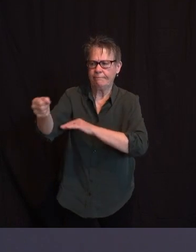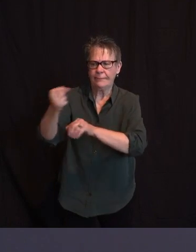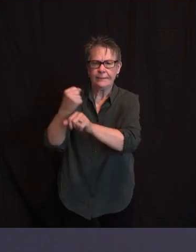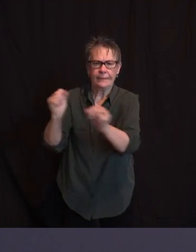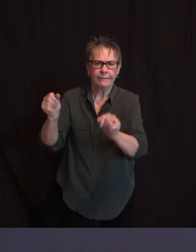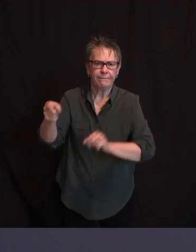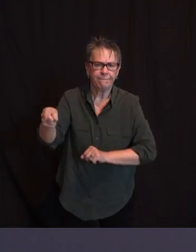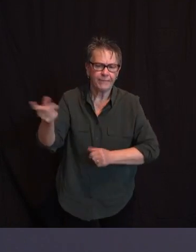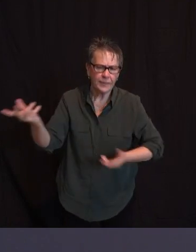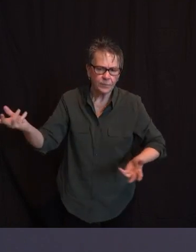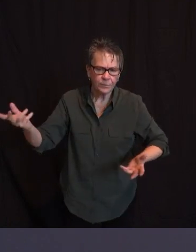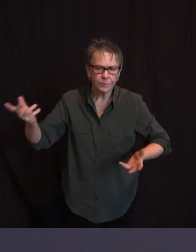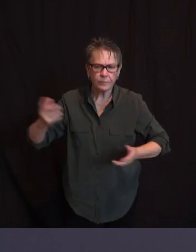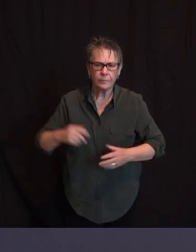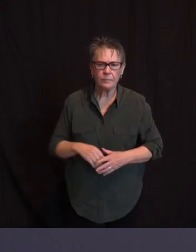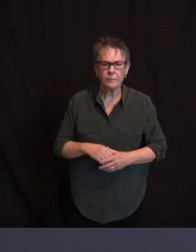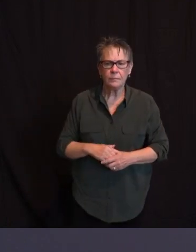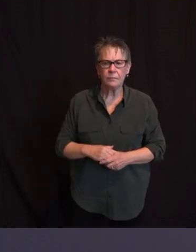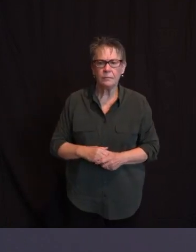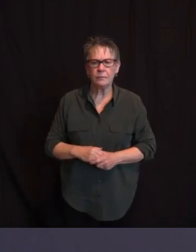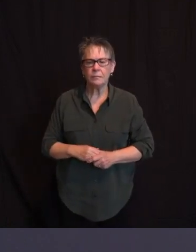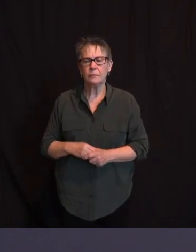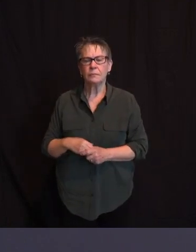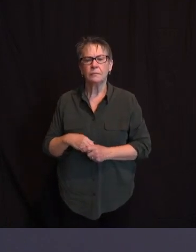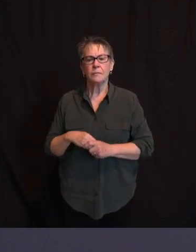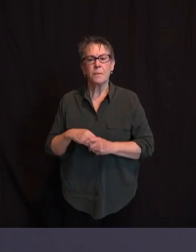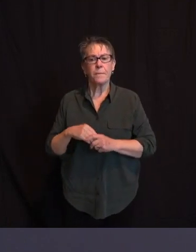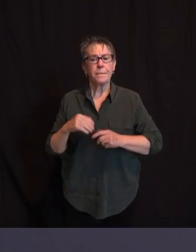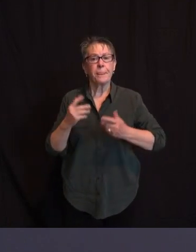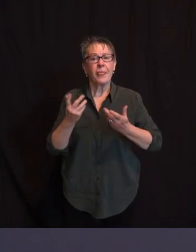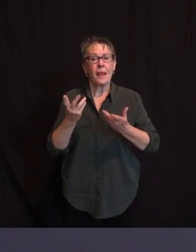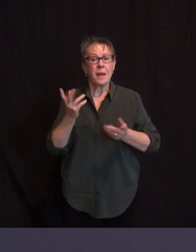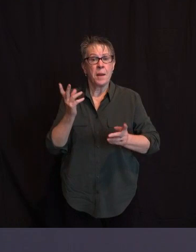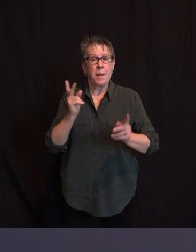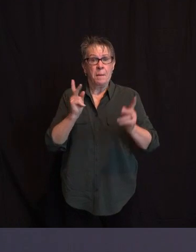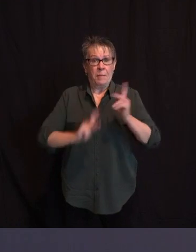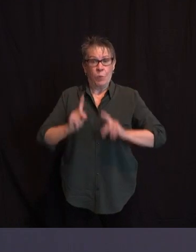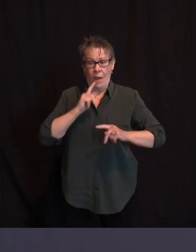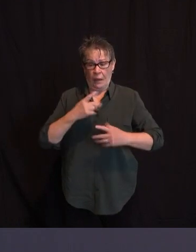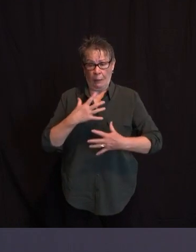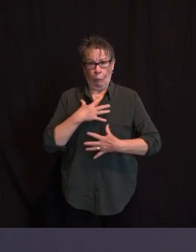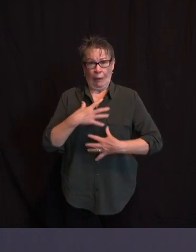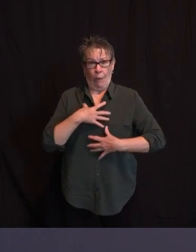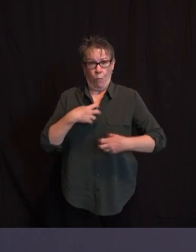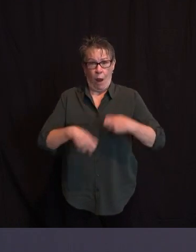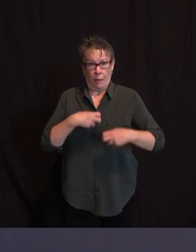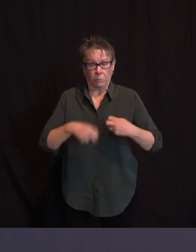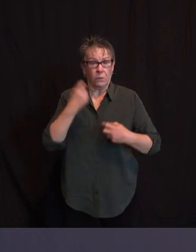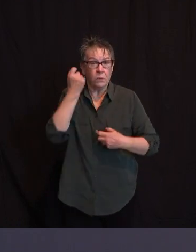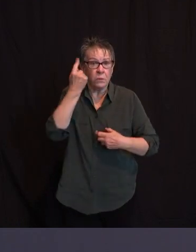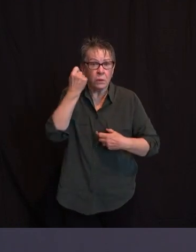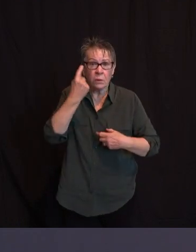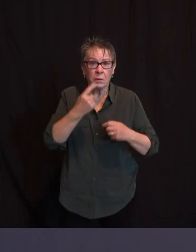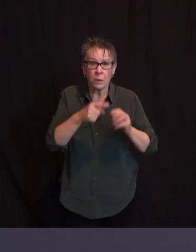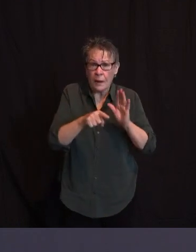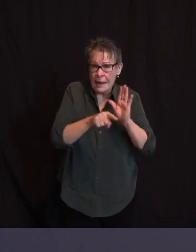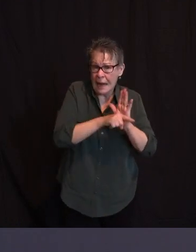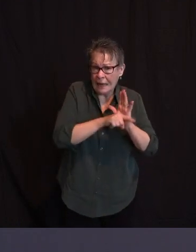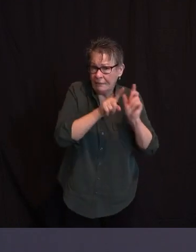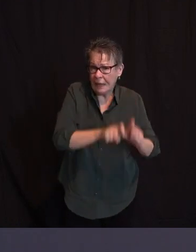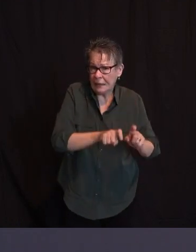symptoms of respiratory illness but are negative or have not been tested yet, and finding them a